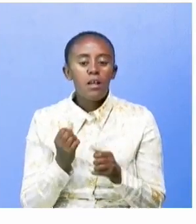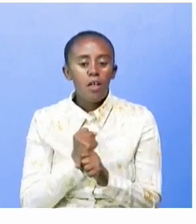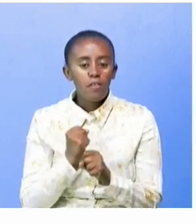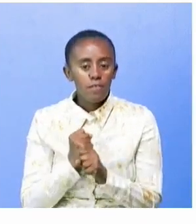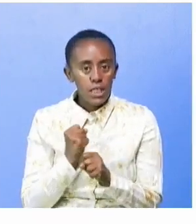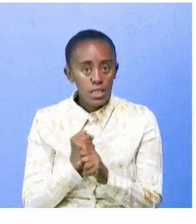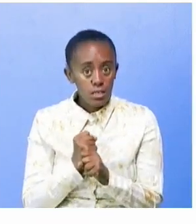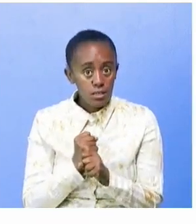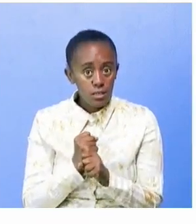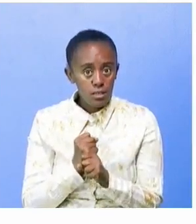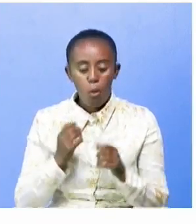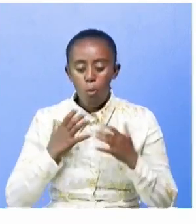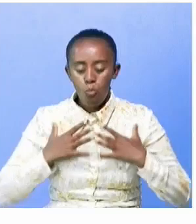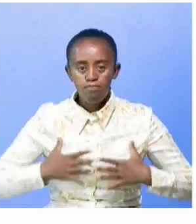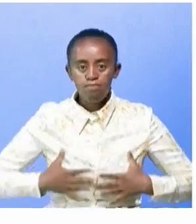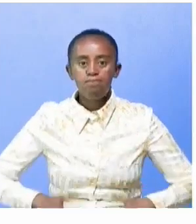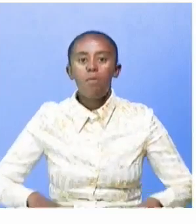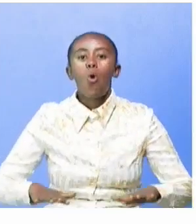in the body.